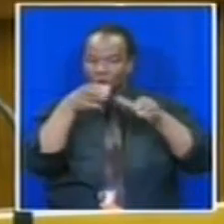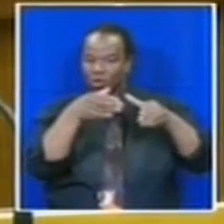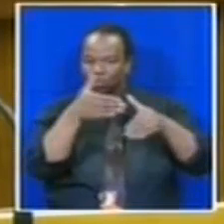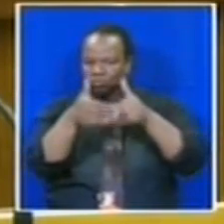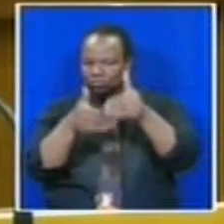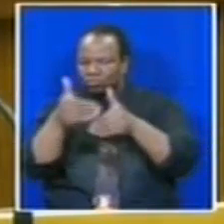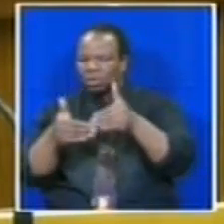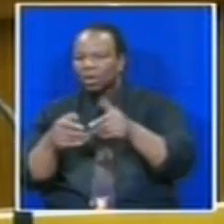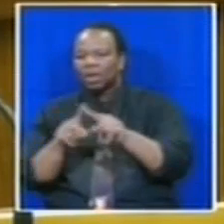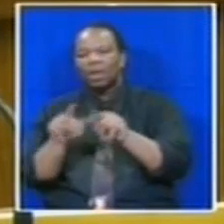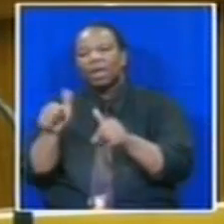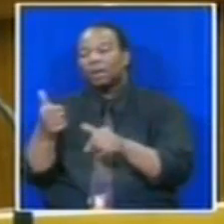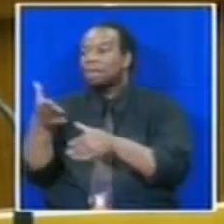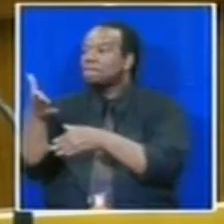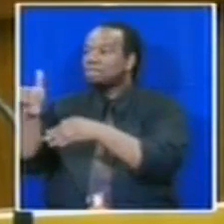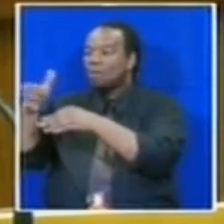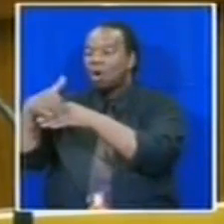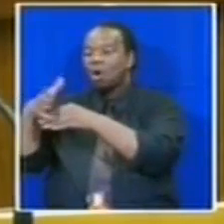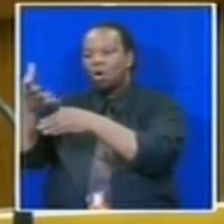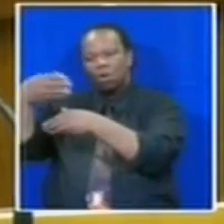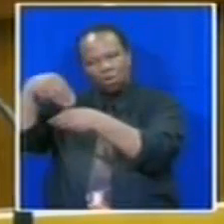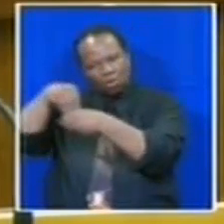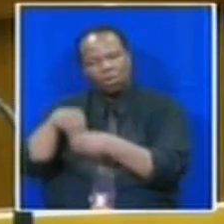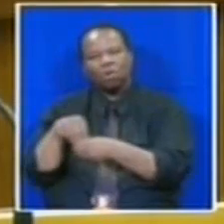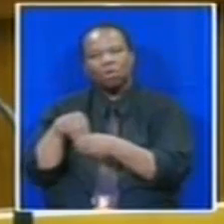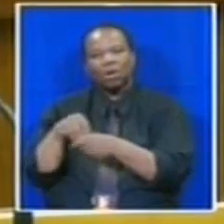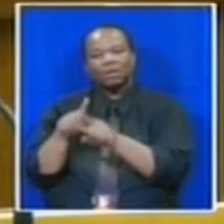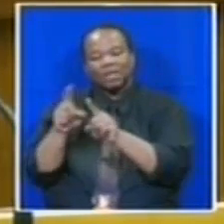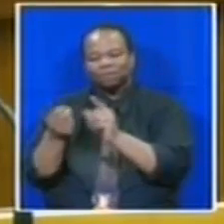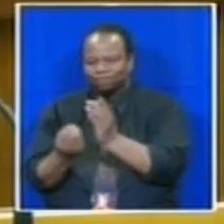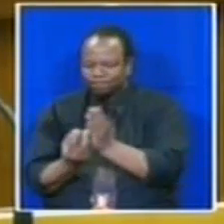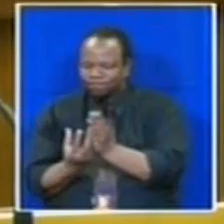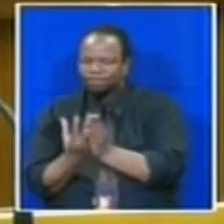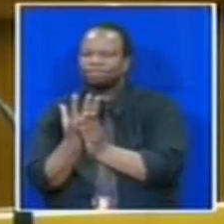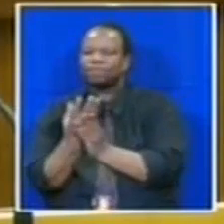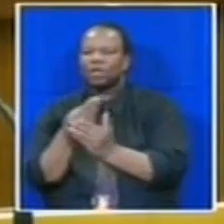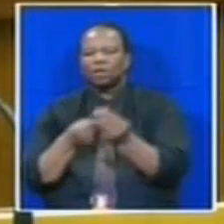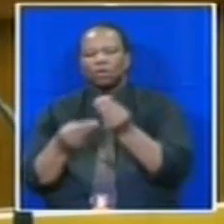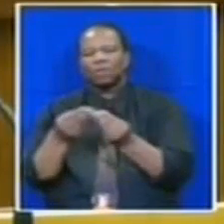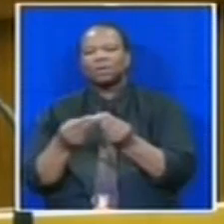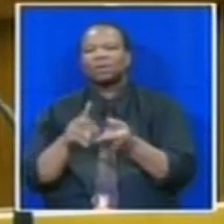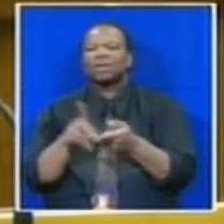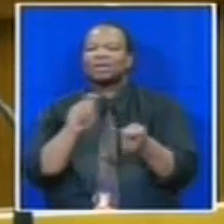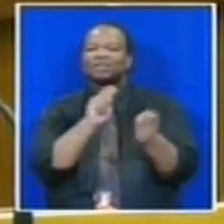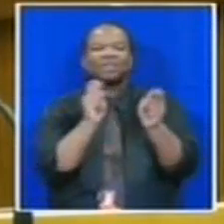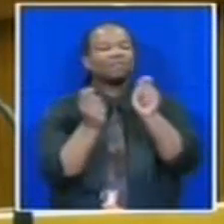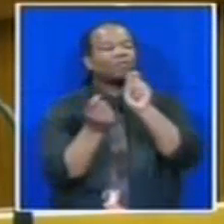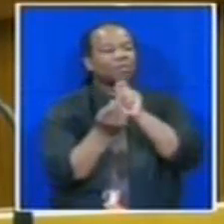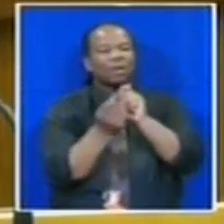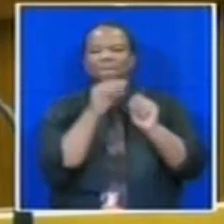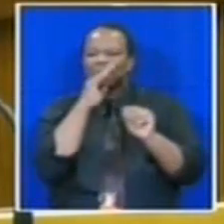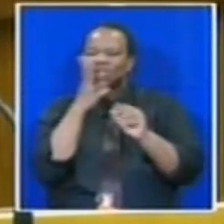aimed at broadening participation and enhancing economic development. Transformation, inclusive